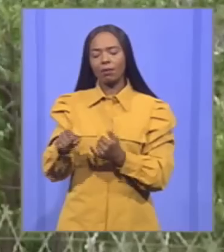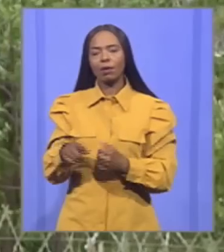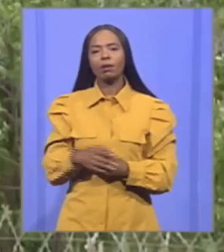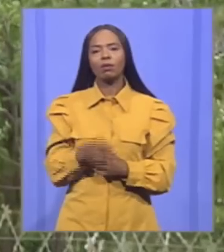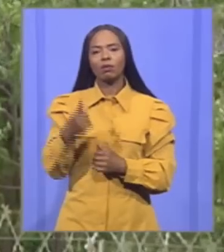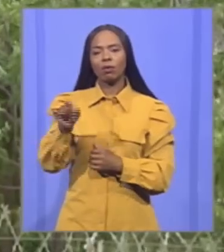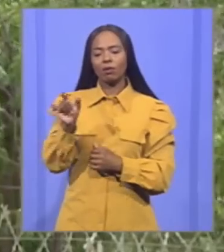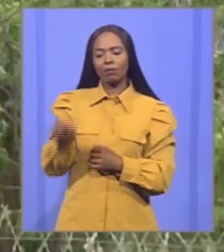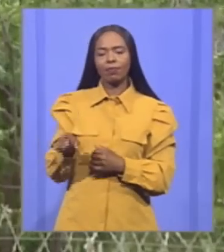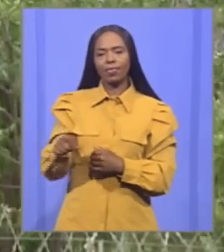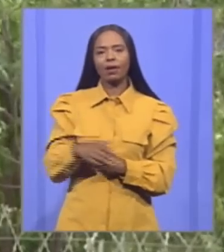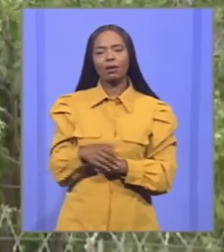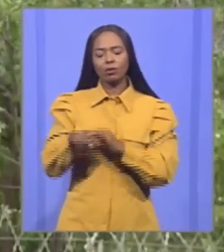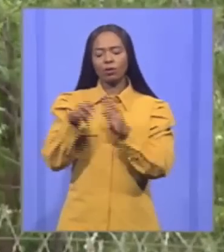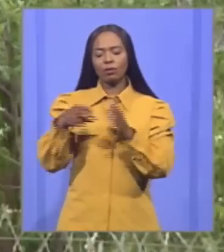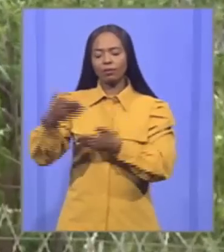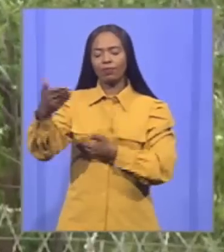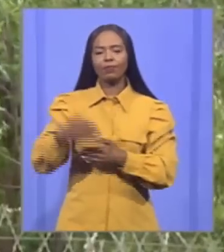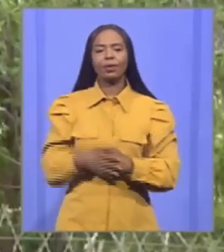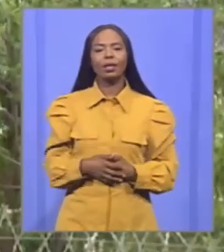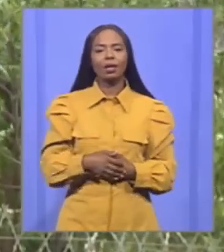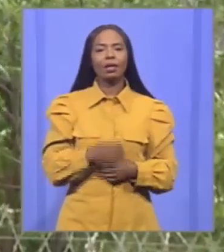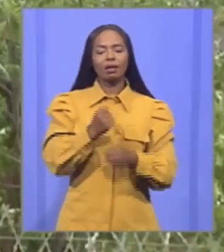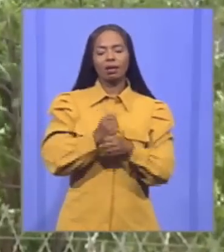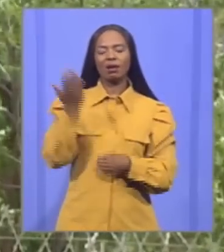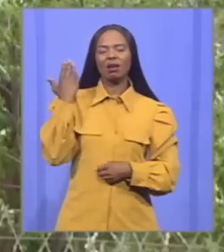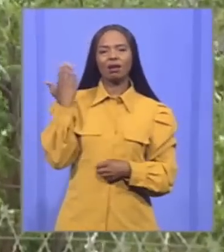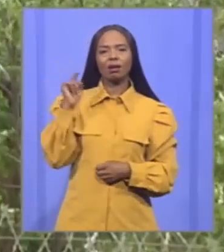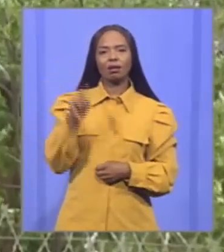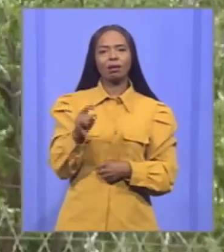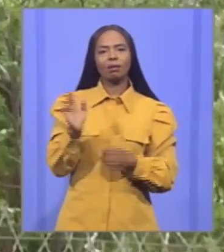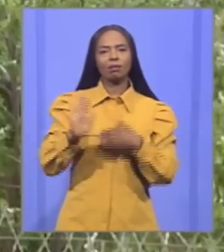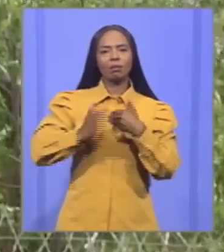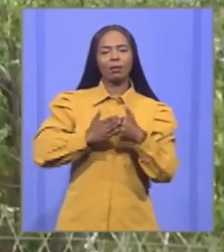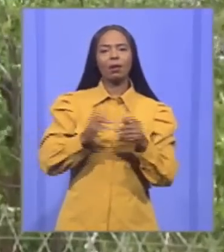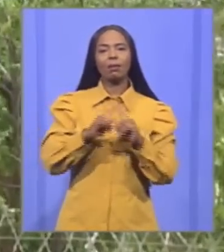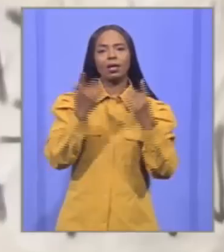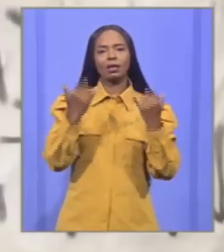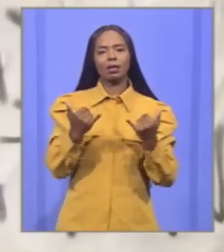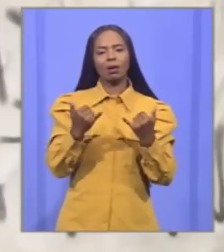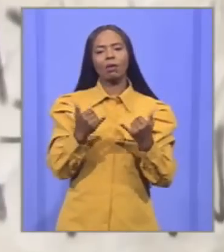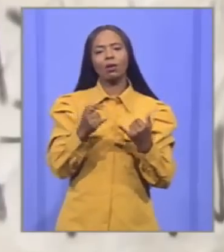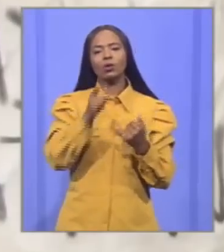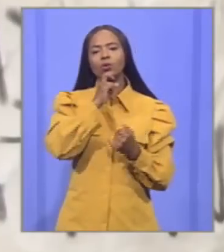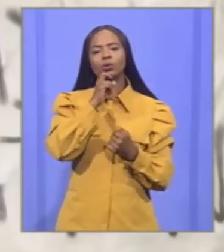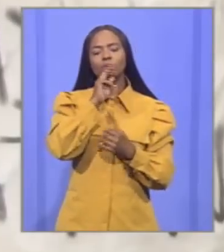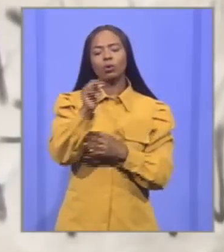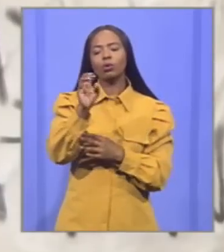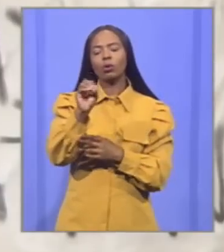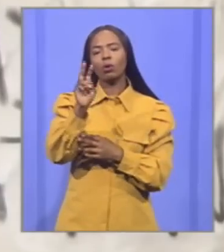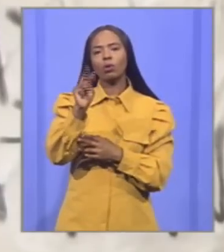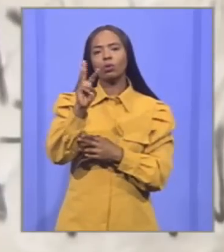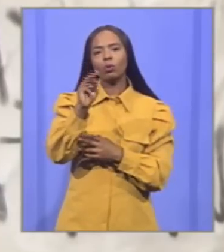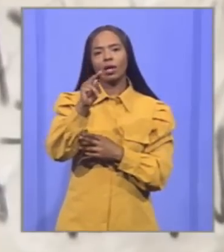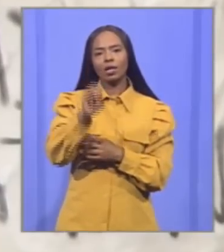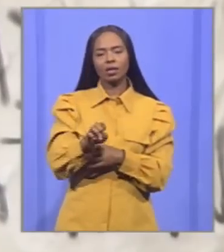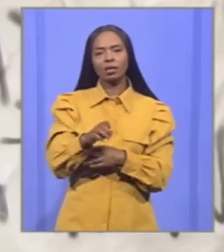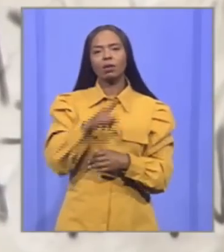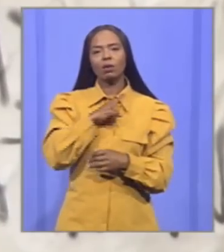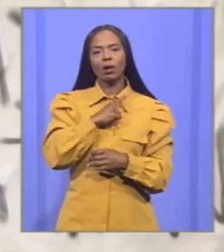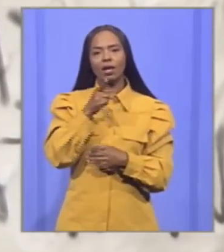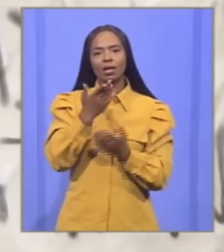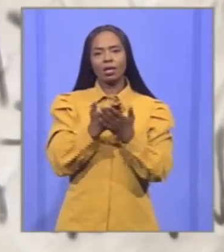Ntšhabeleng. Sekolo se tswaletšwe mengwageng ye mmalwa ya go feta fao ga bjale se šomišwago ke sekolo sa Nonwane fao barutwana ba kaonafatšago